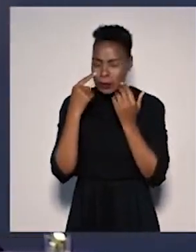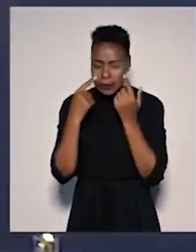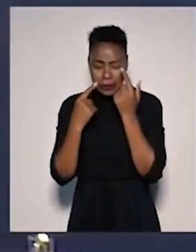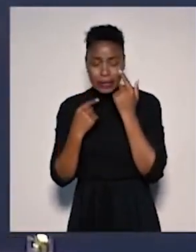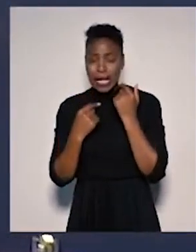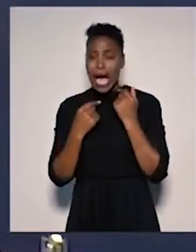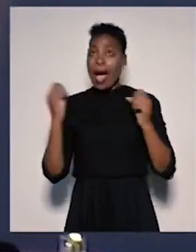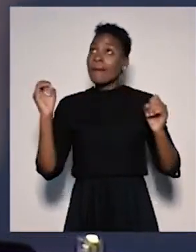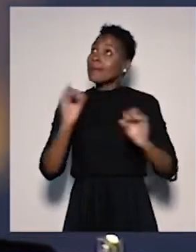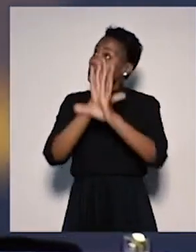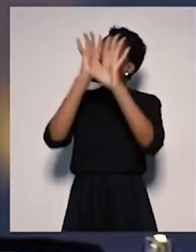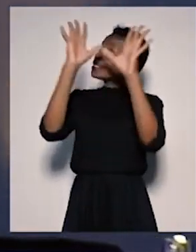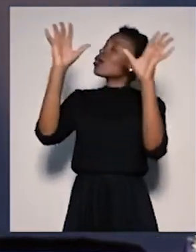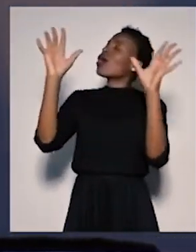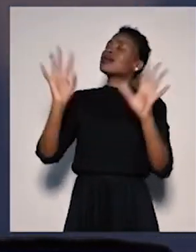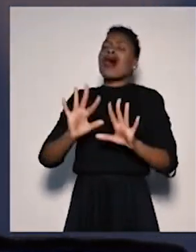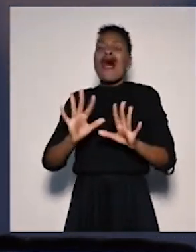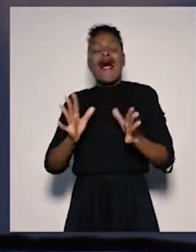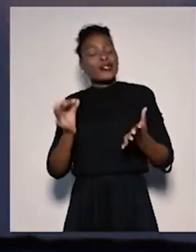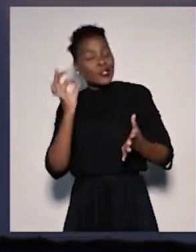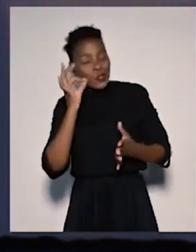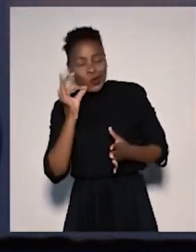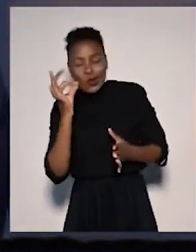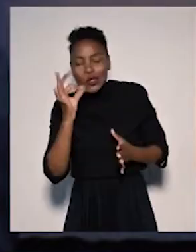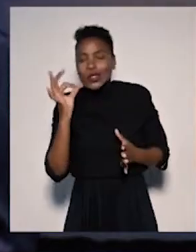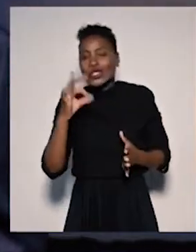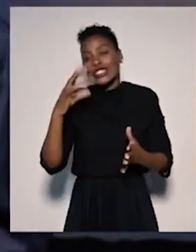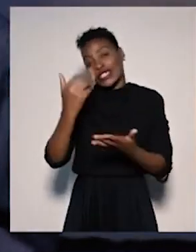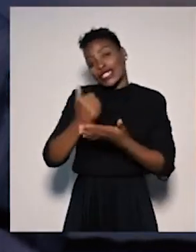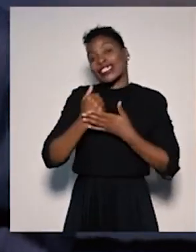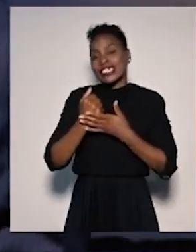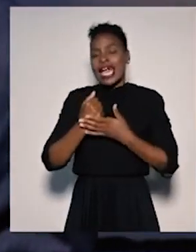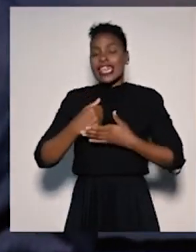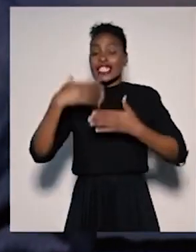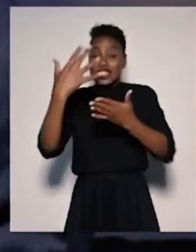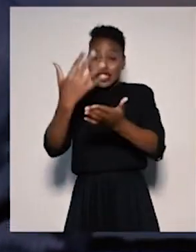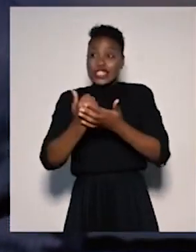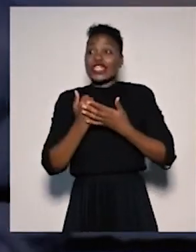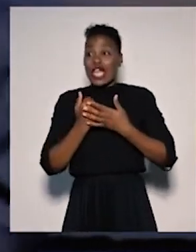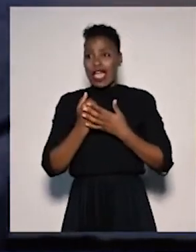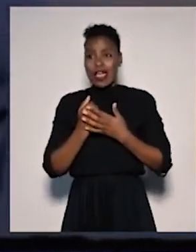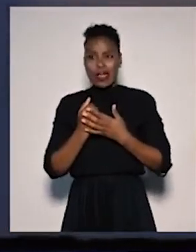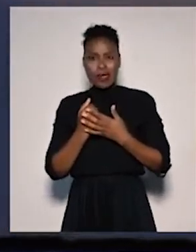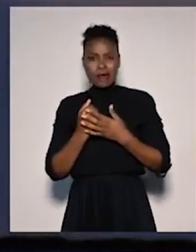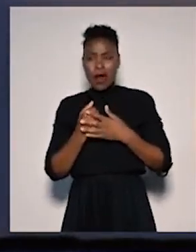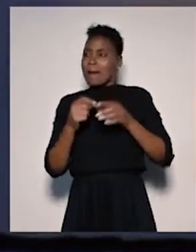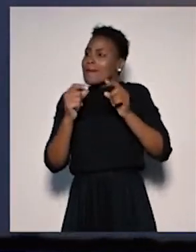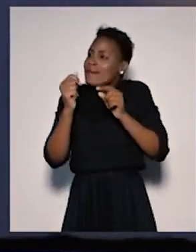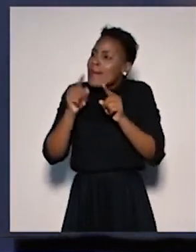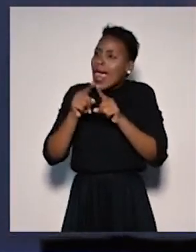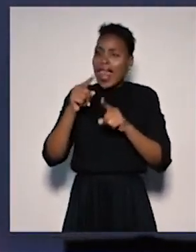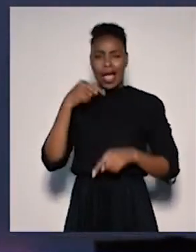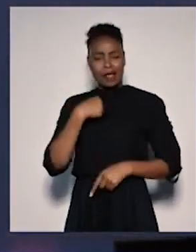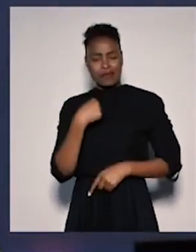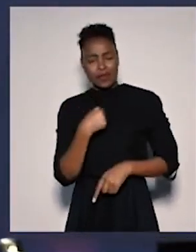Amazing Grace, how sweet the sound that saved a wretch like me. The reckless love of